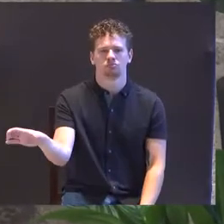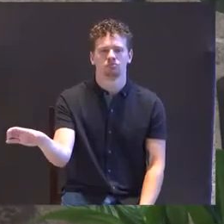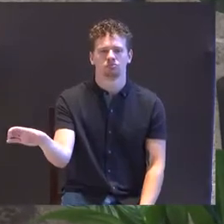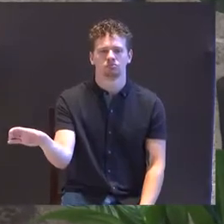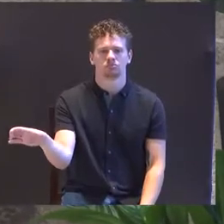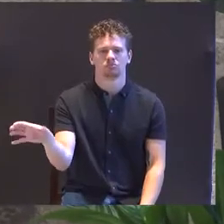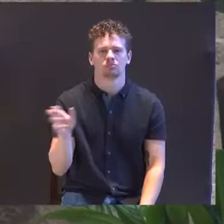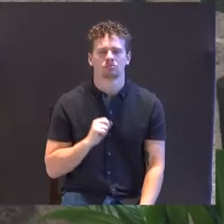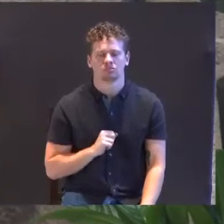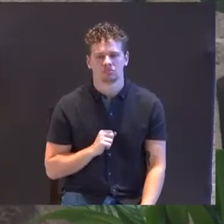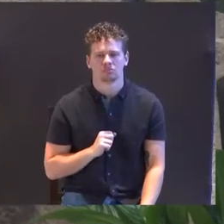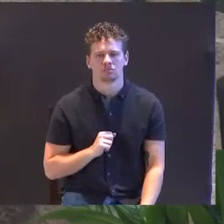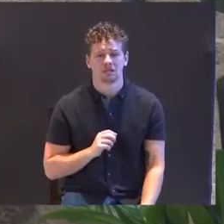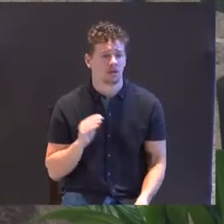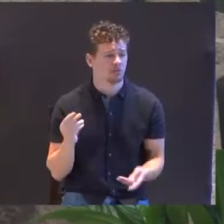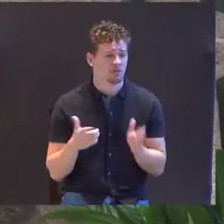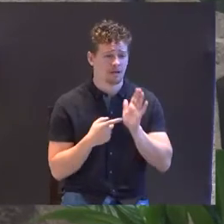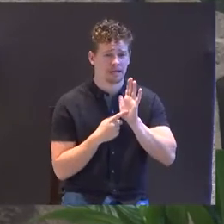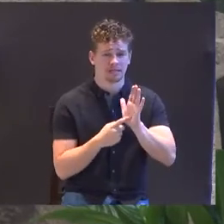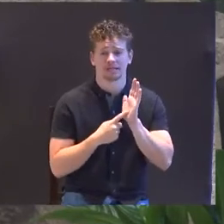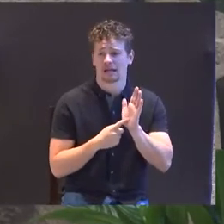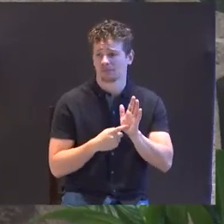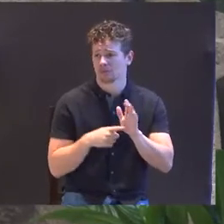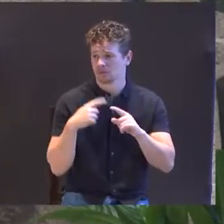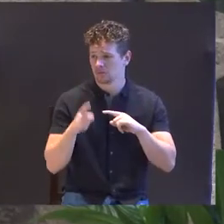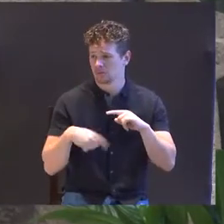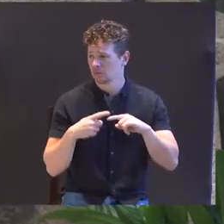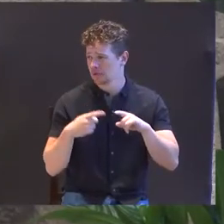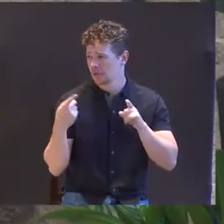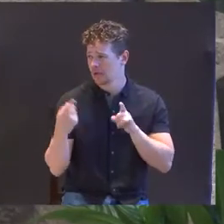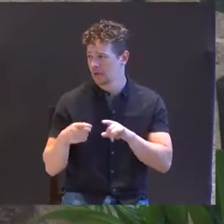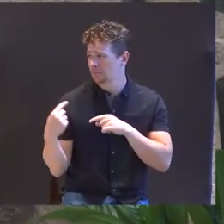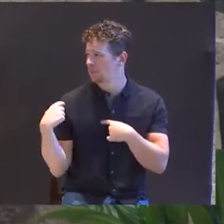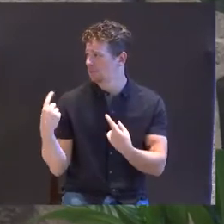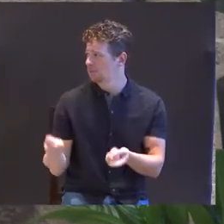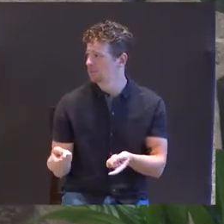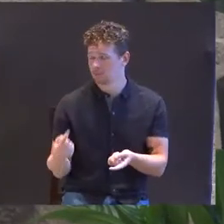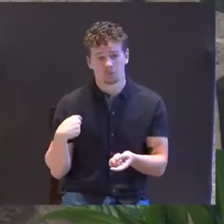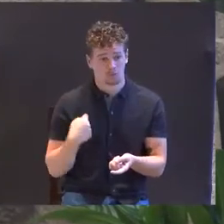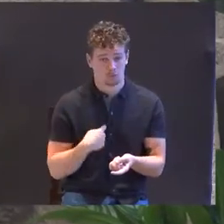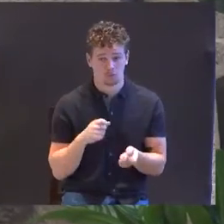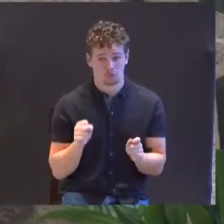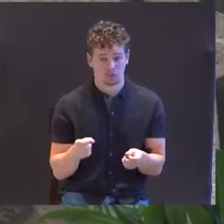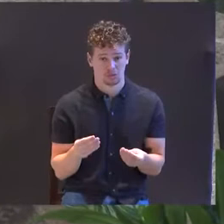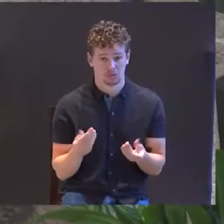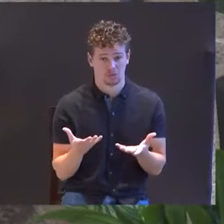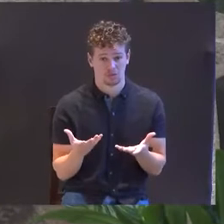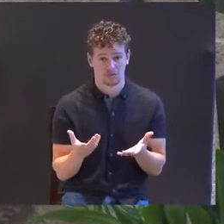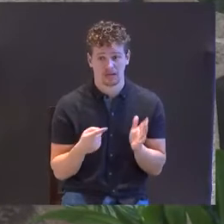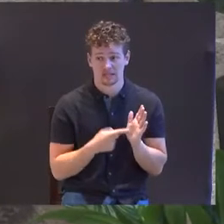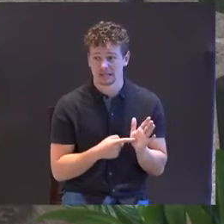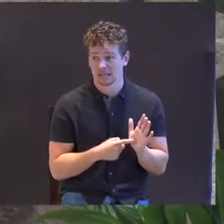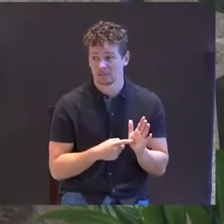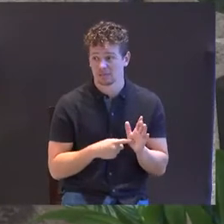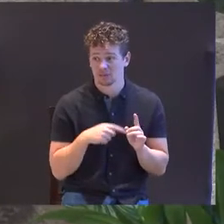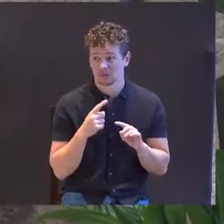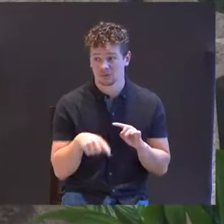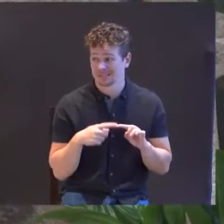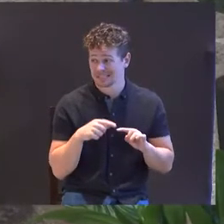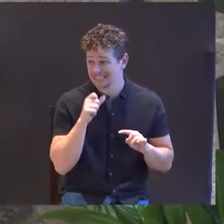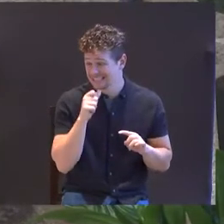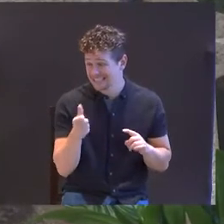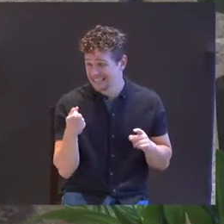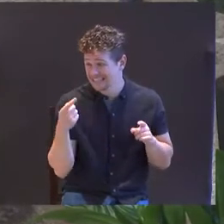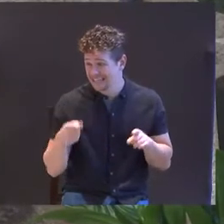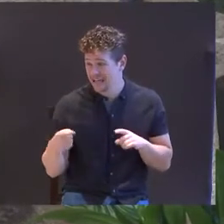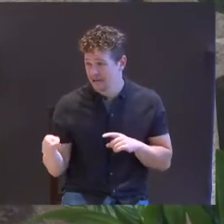And he gave some examples of where that happened. I think we could give some examples in this country where it has not happened. The